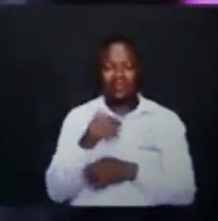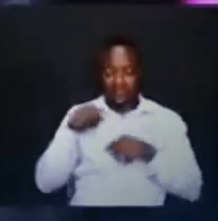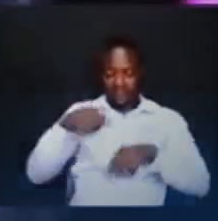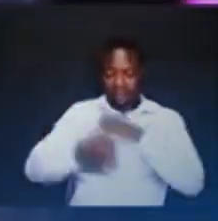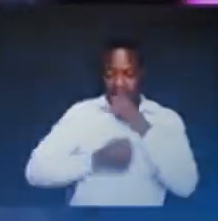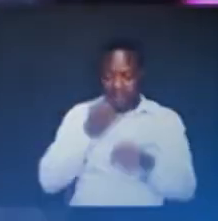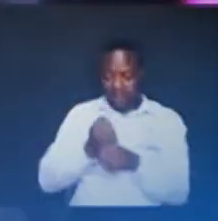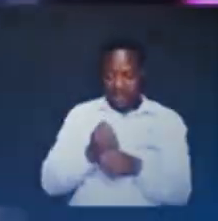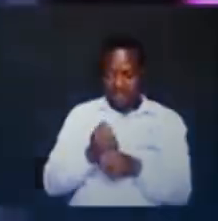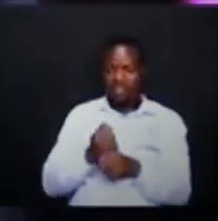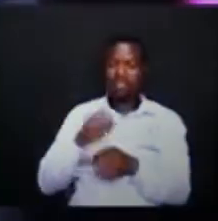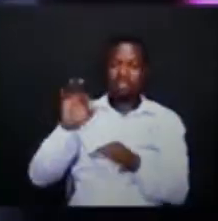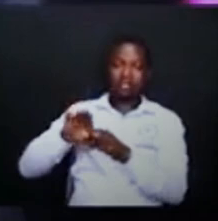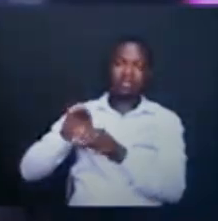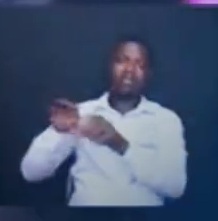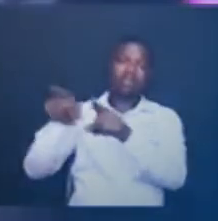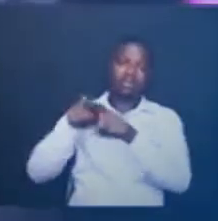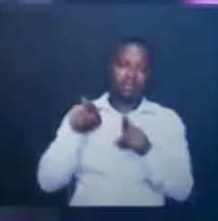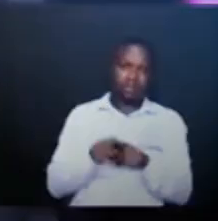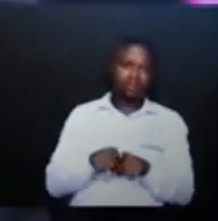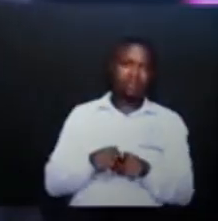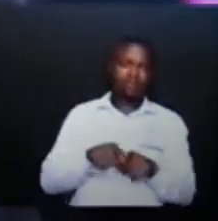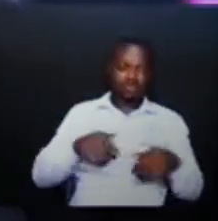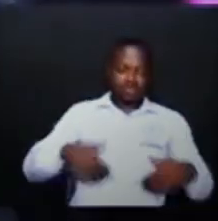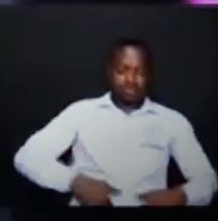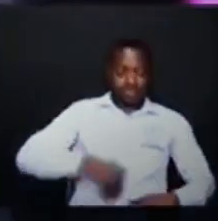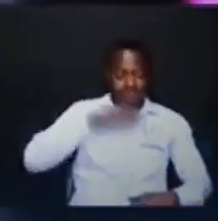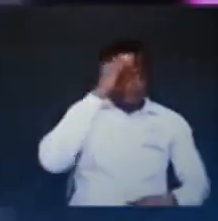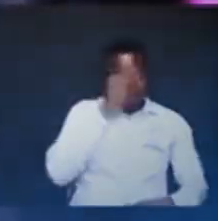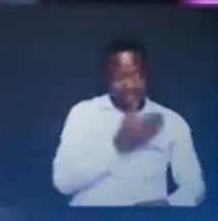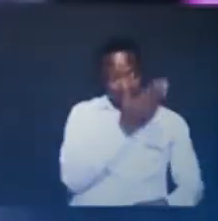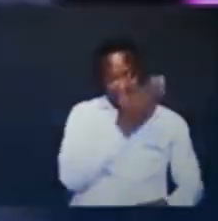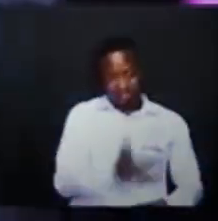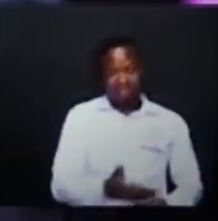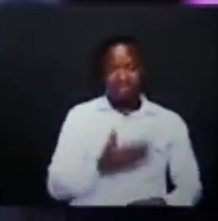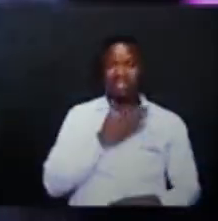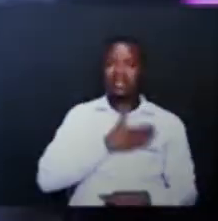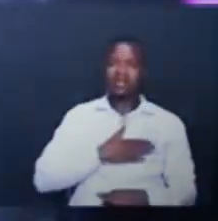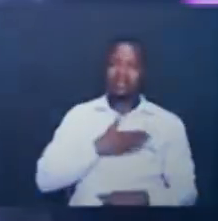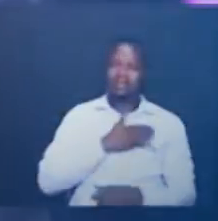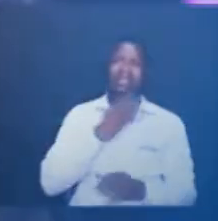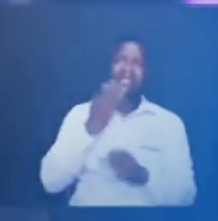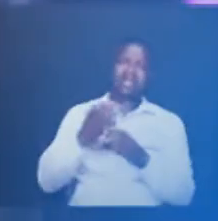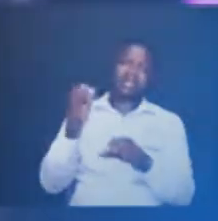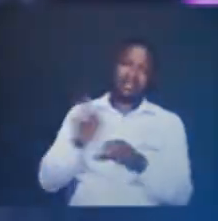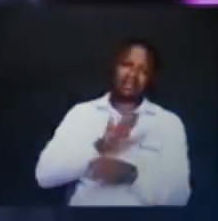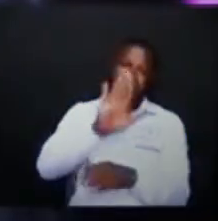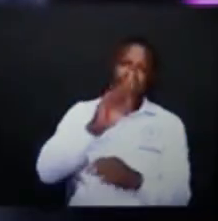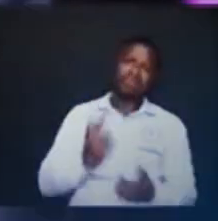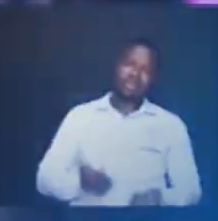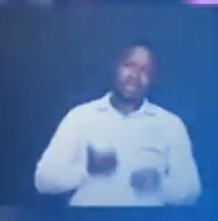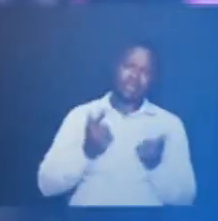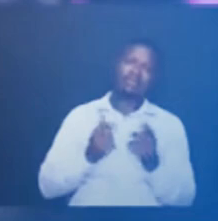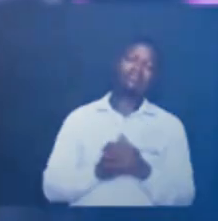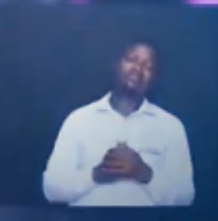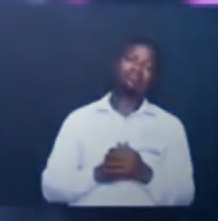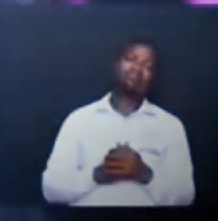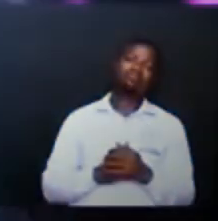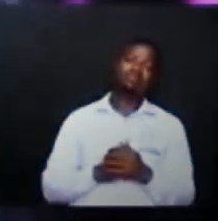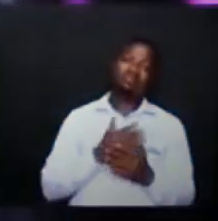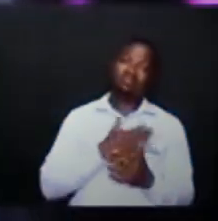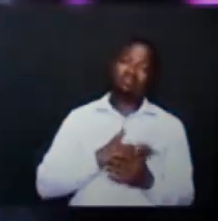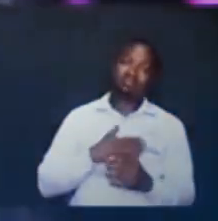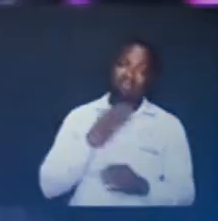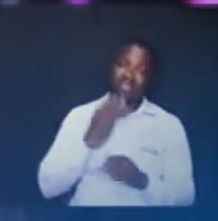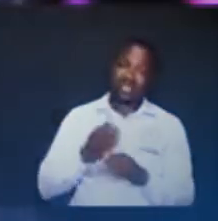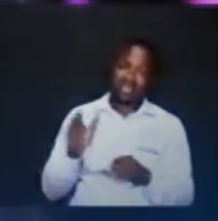election year. Young men, please be careful of your life. Be